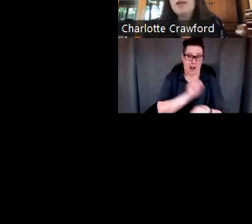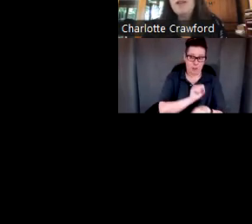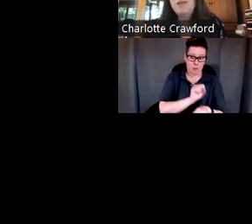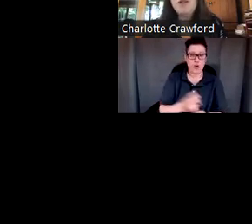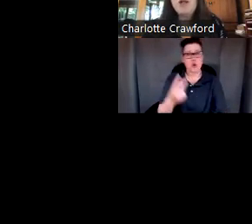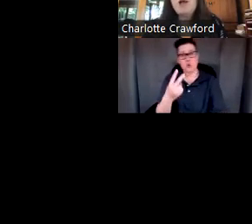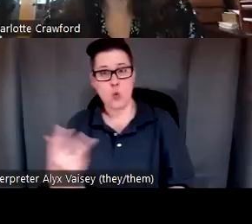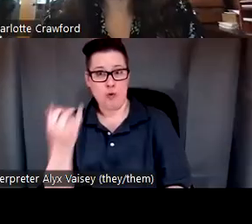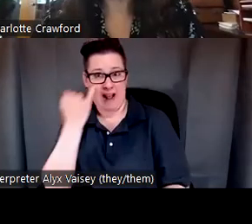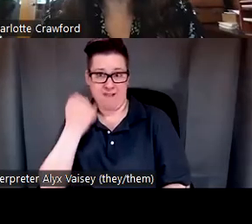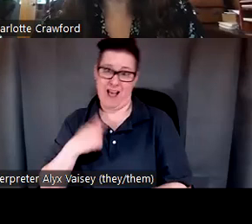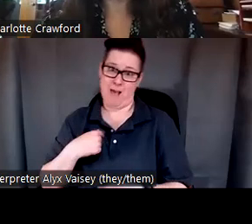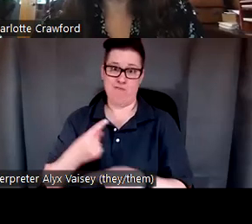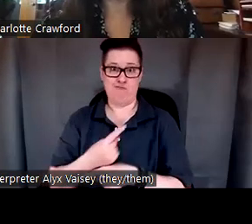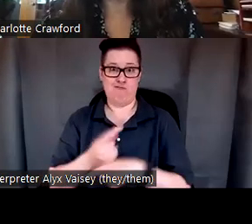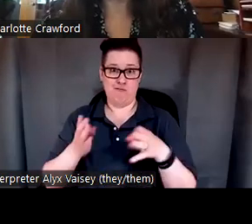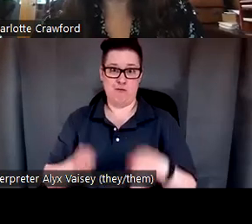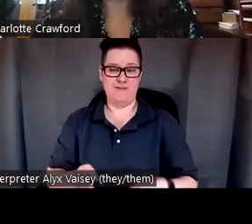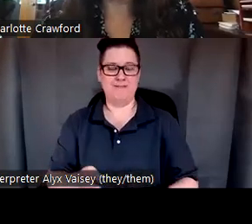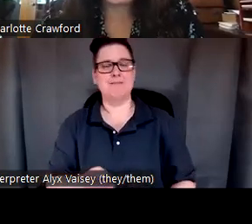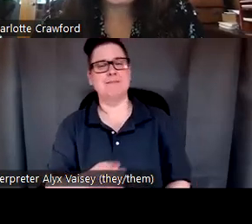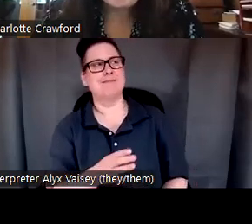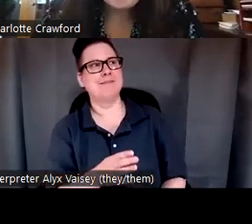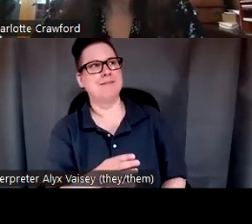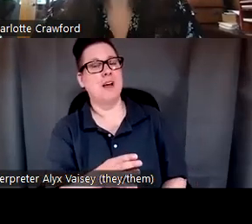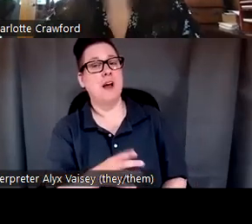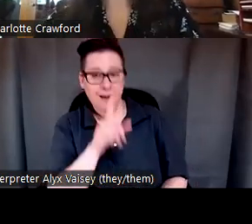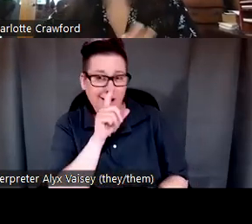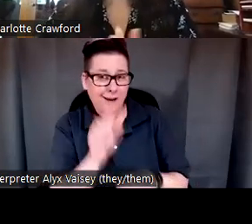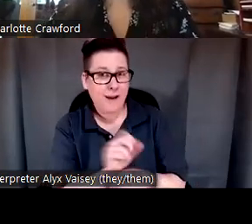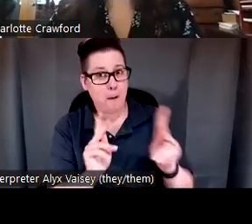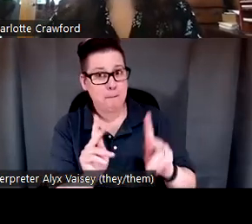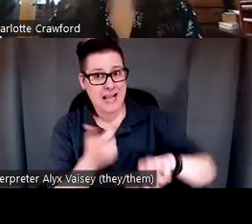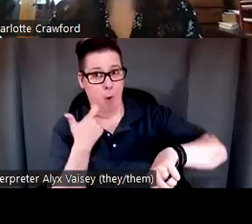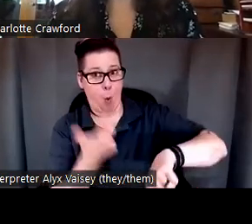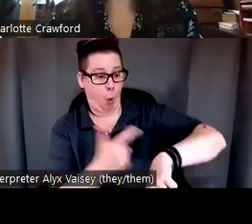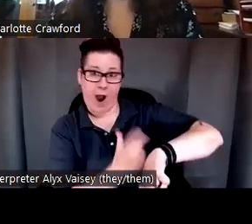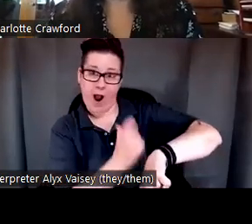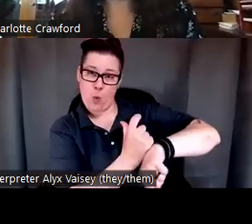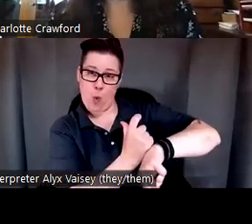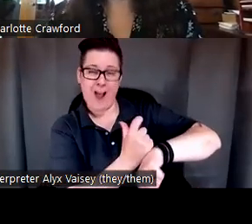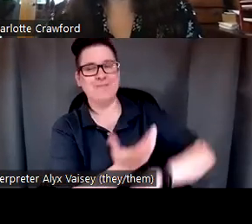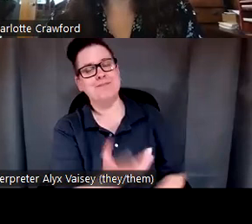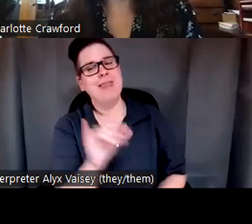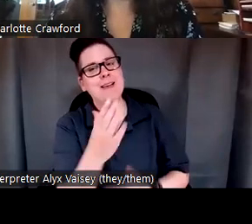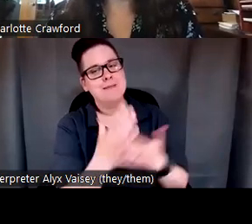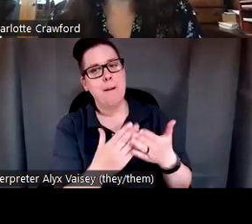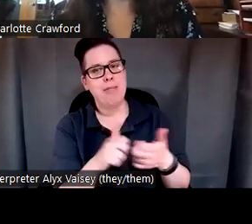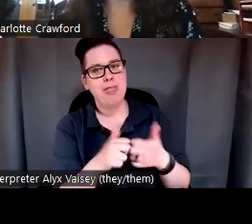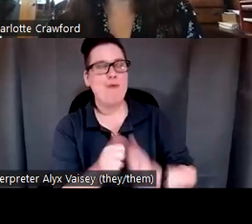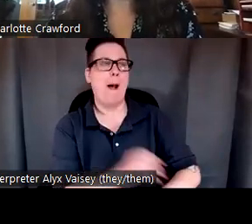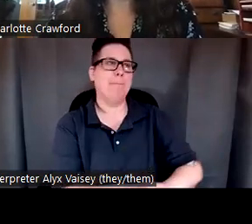I'm gonna tell you how many people really watch their watch, but and that's where some of the problem comes out.